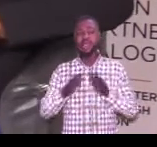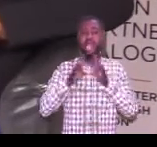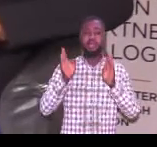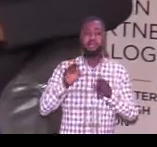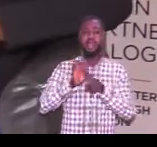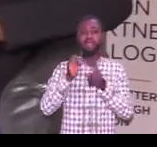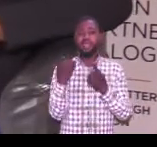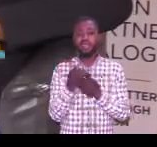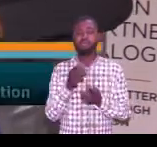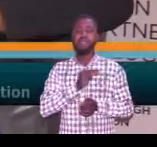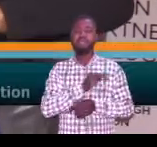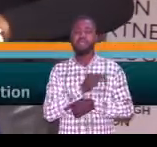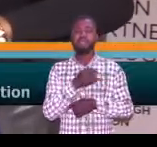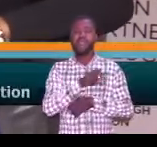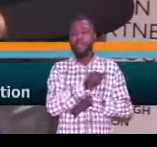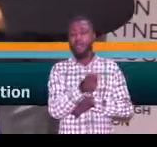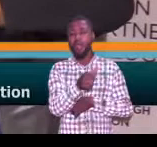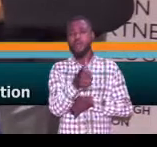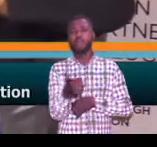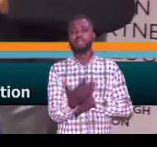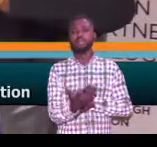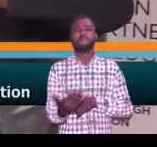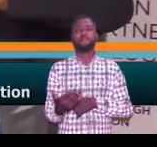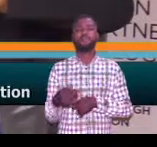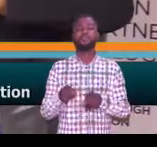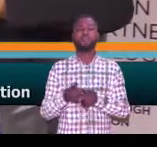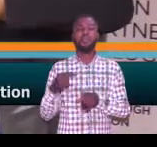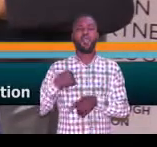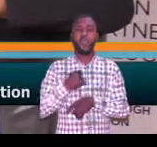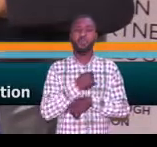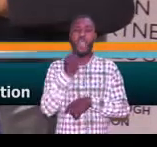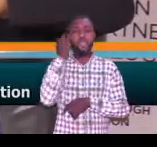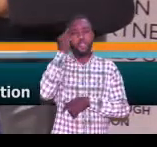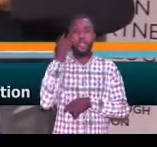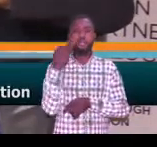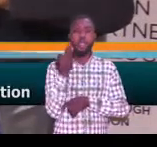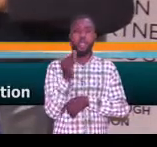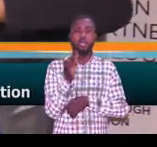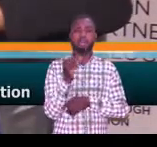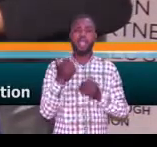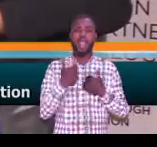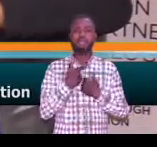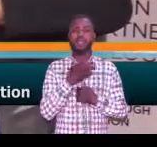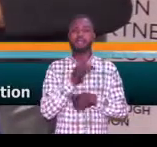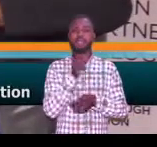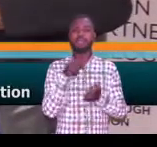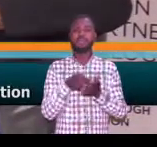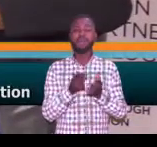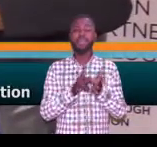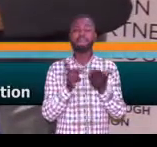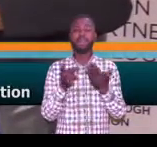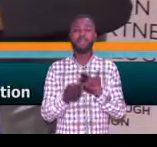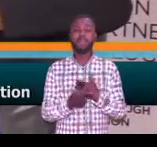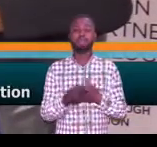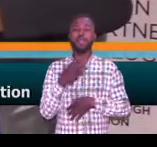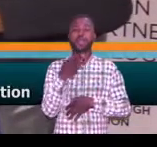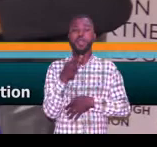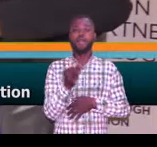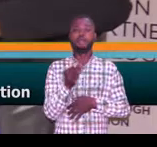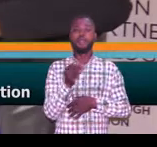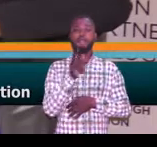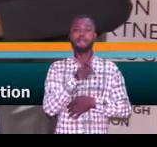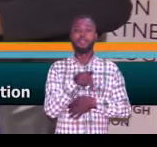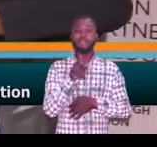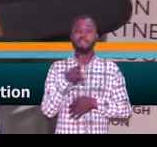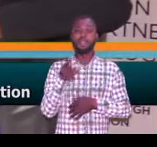so on. Ministries that they so work. We thought of having this program of